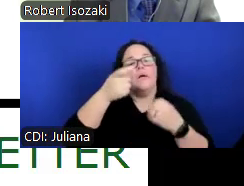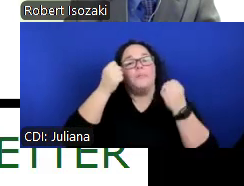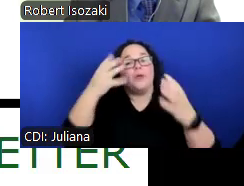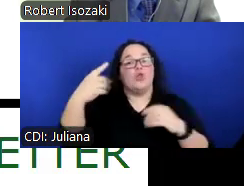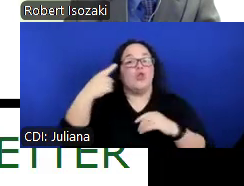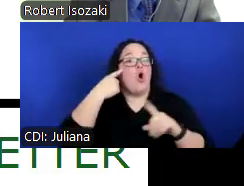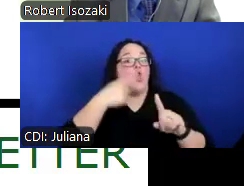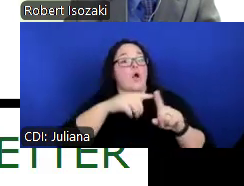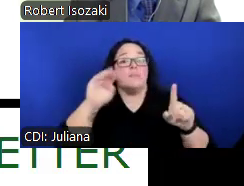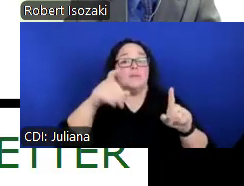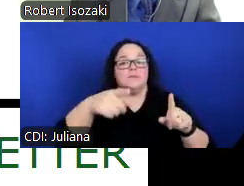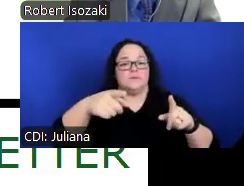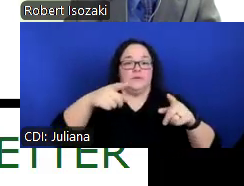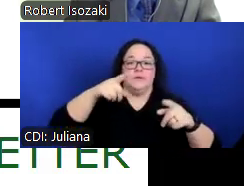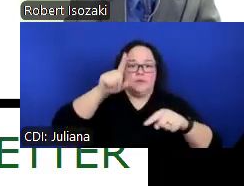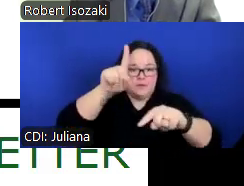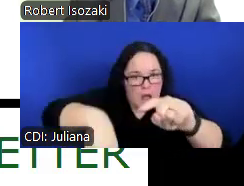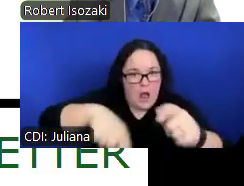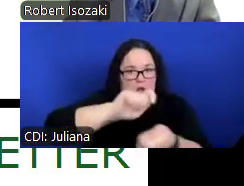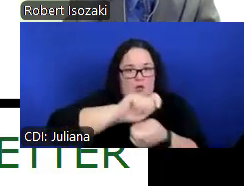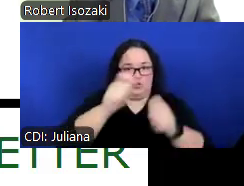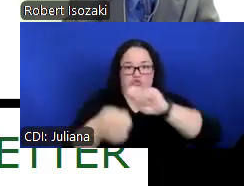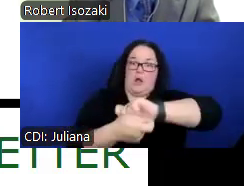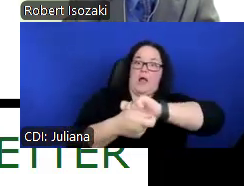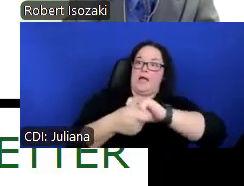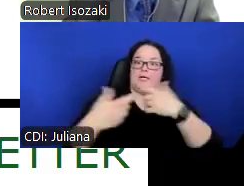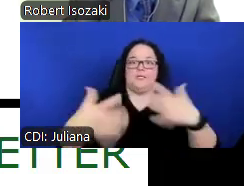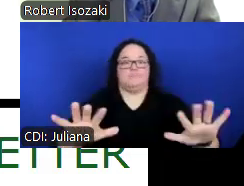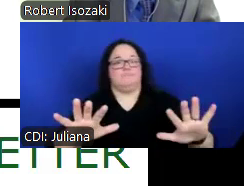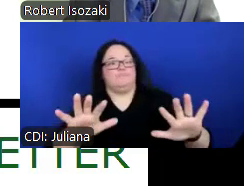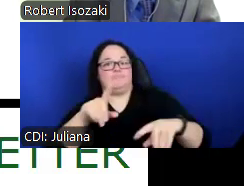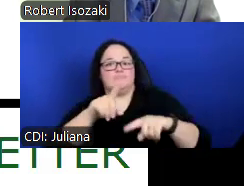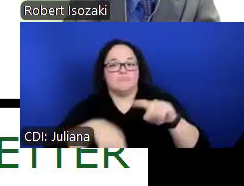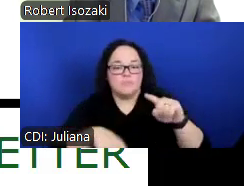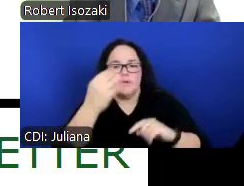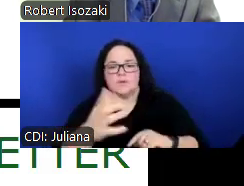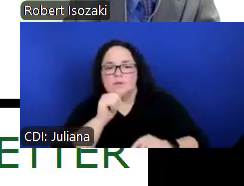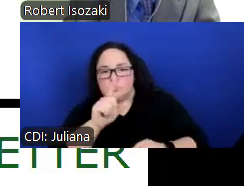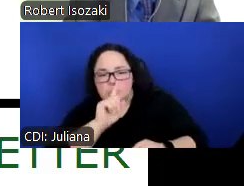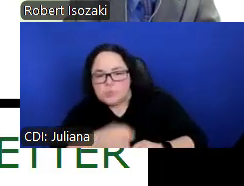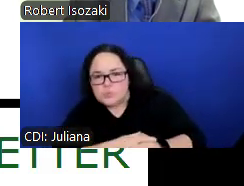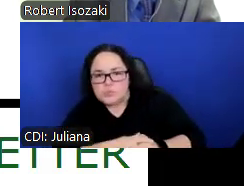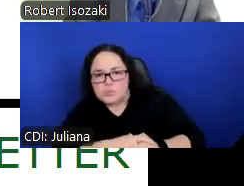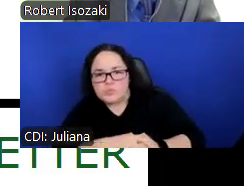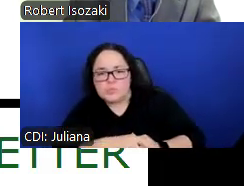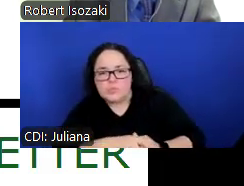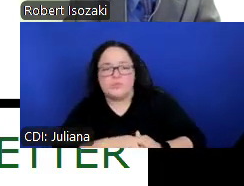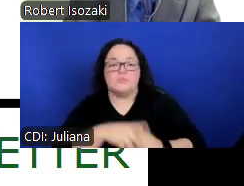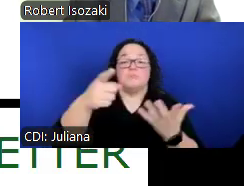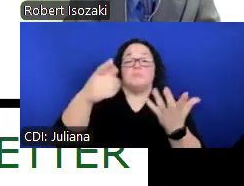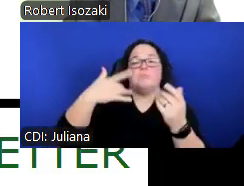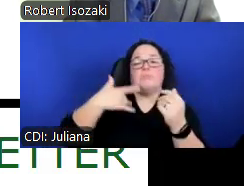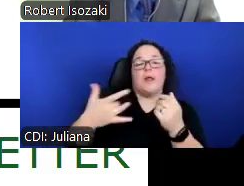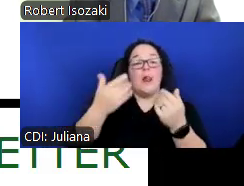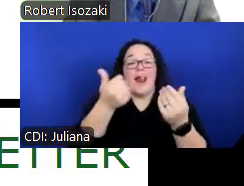frequent, if it is appropriate to adjust land because the land has suffered value loss due to a misfortunate calamity, then the Revenue